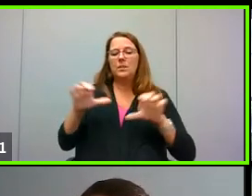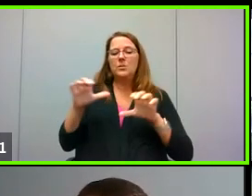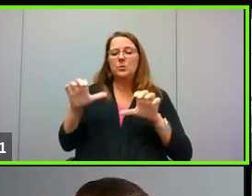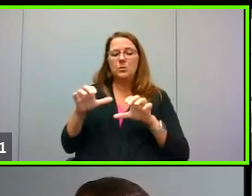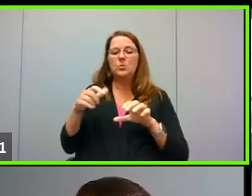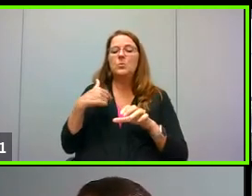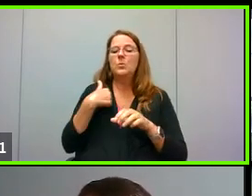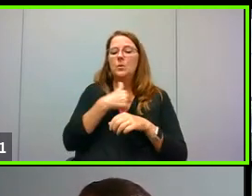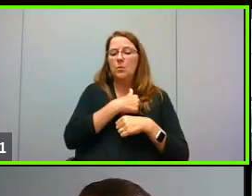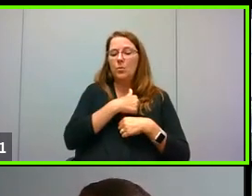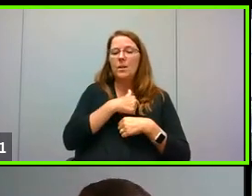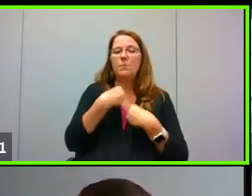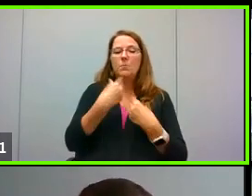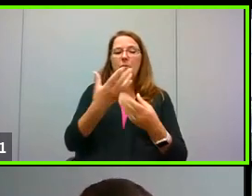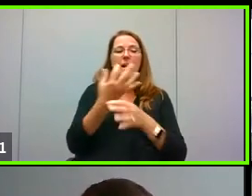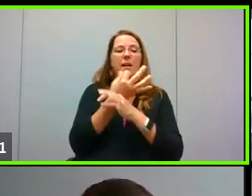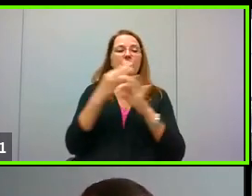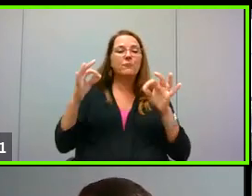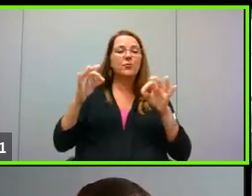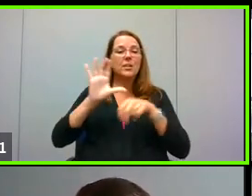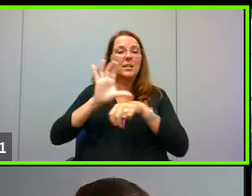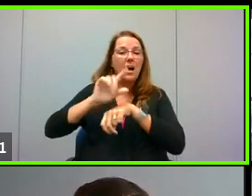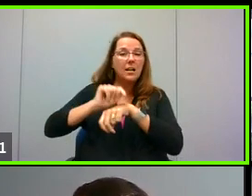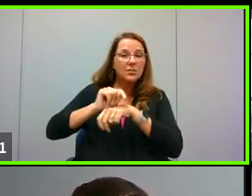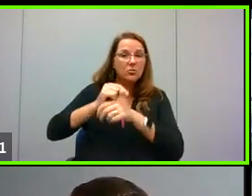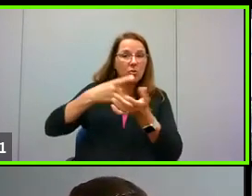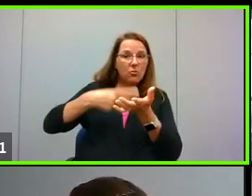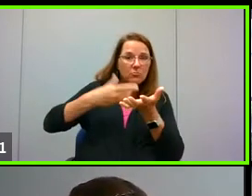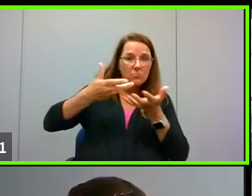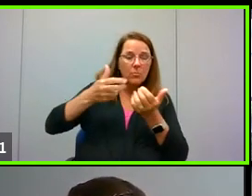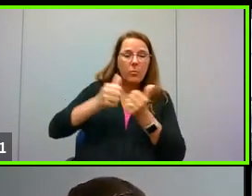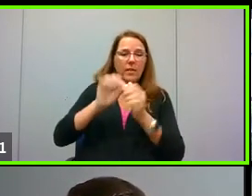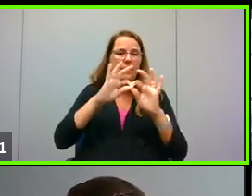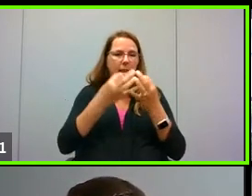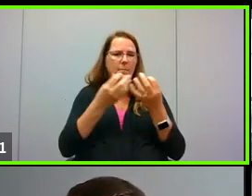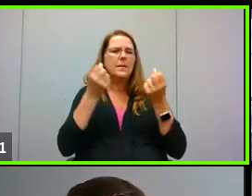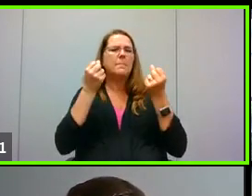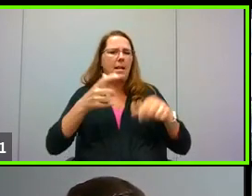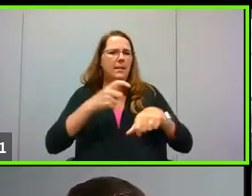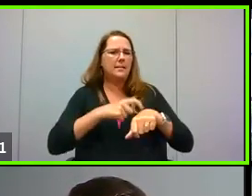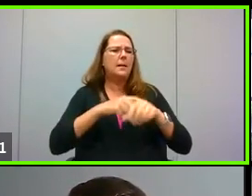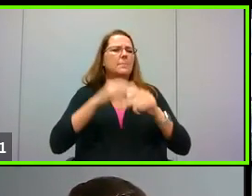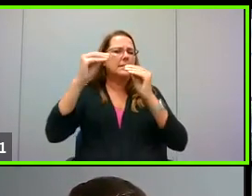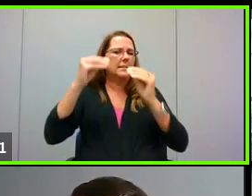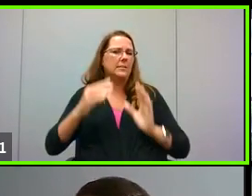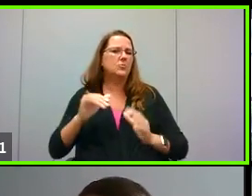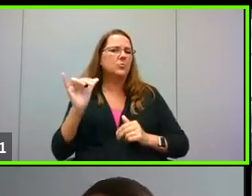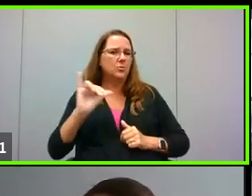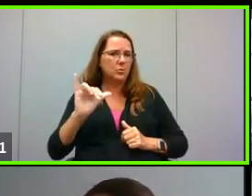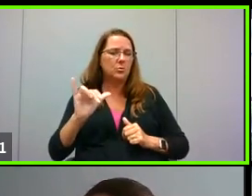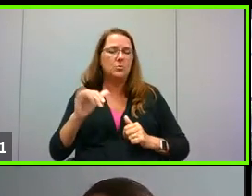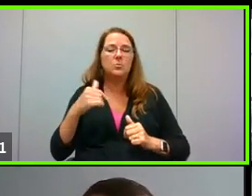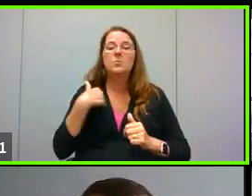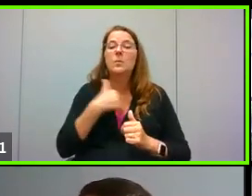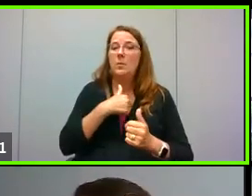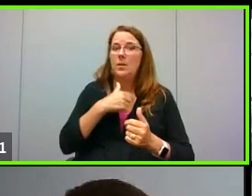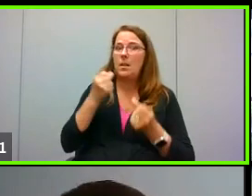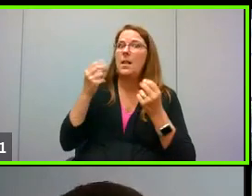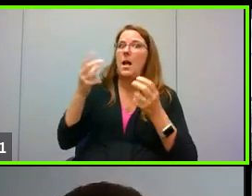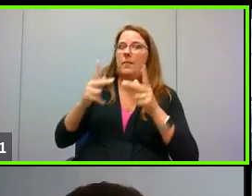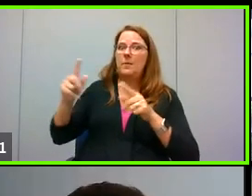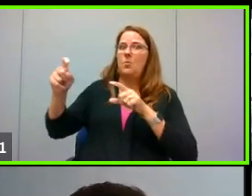free consults for families. And a lot of times it's teachers who call us as well. And we are getting a lot of phone calls, as you can